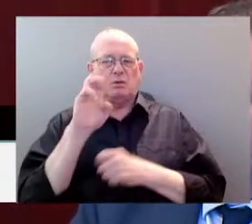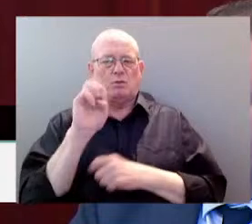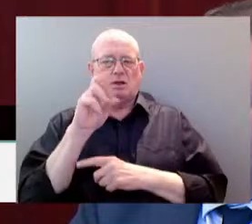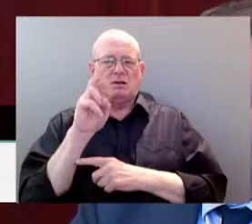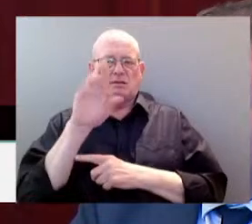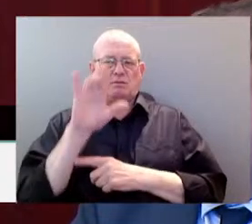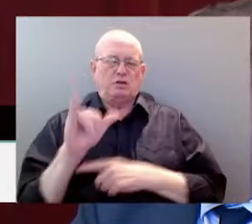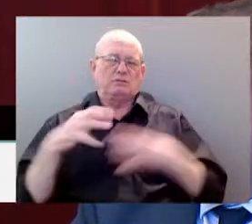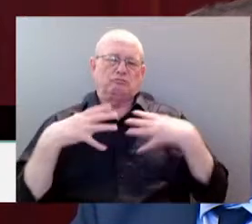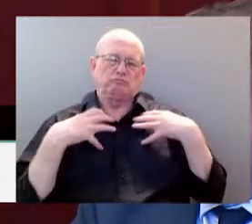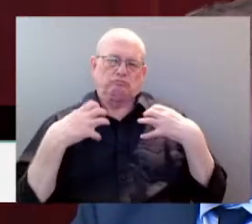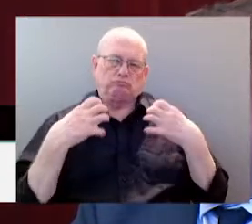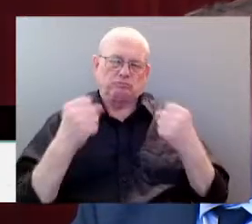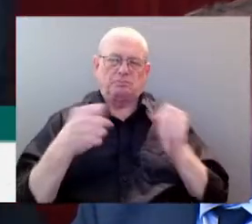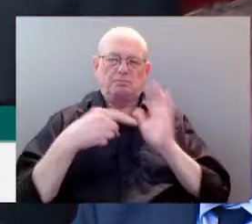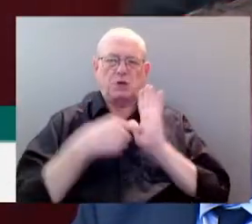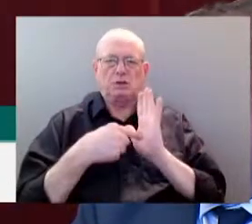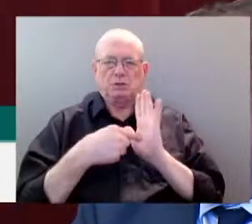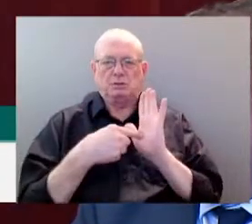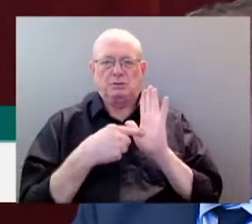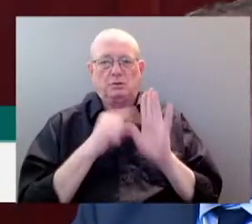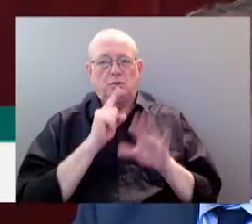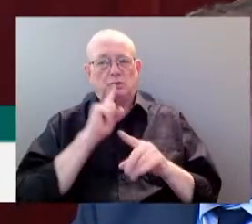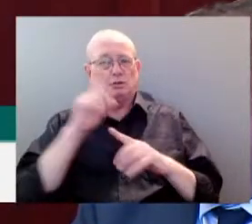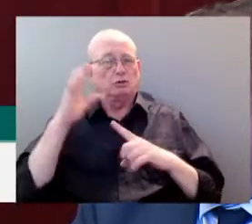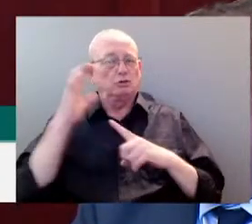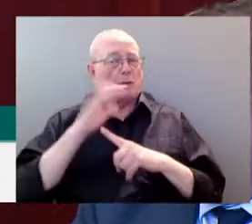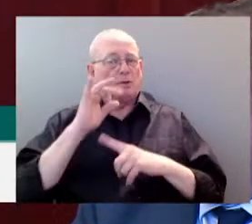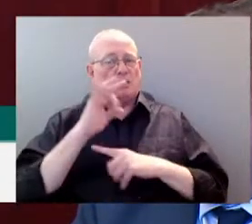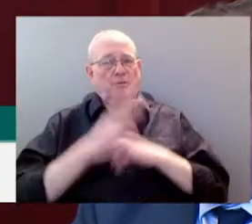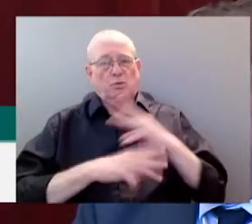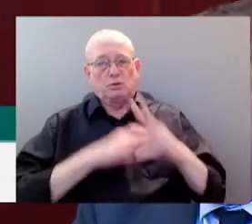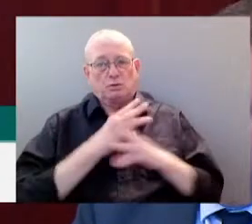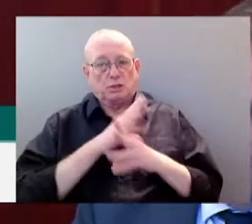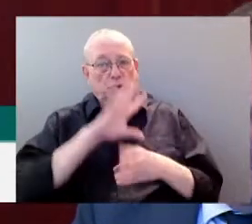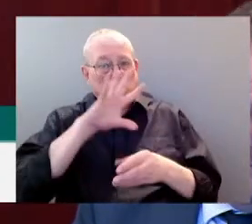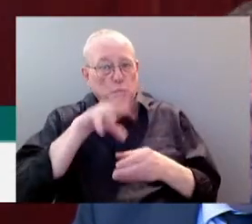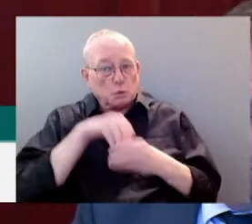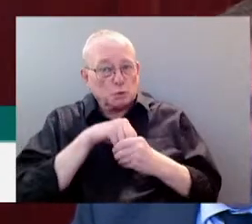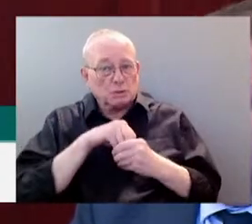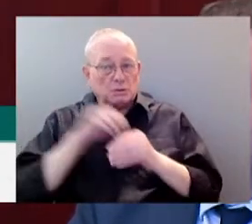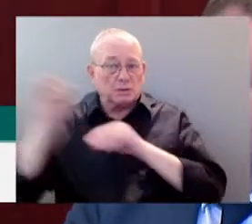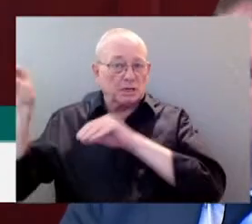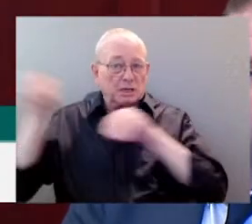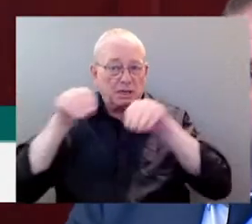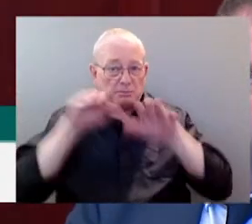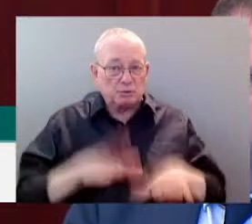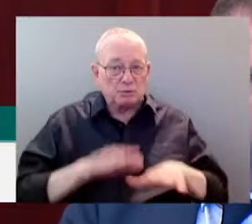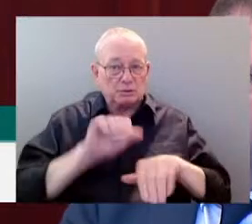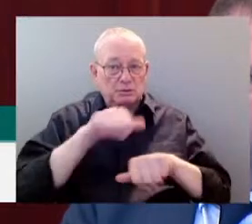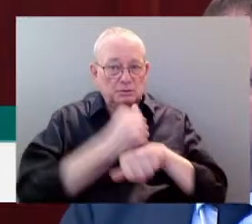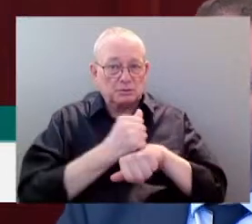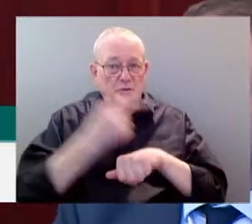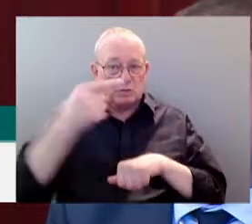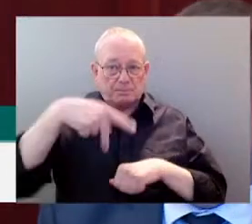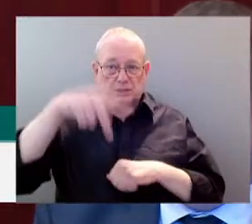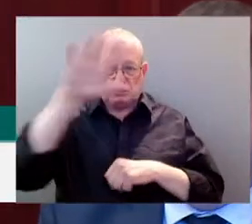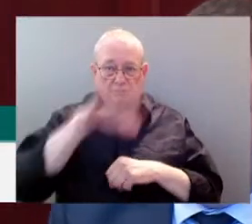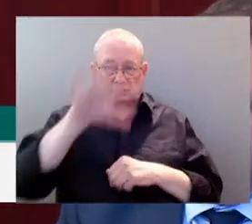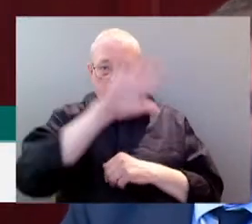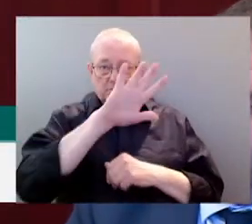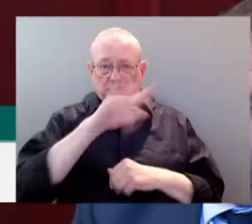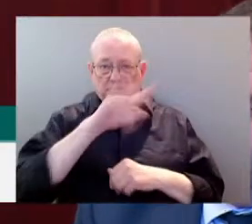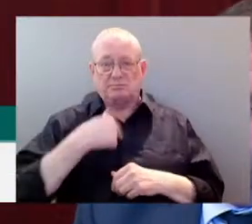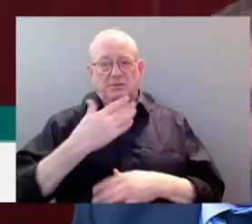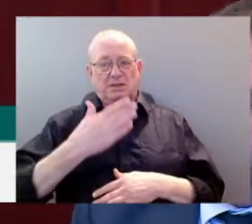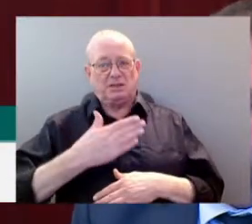including the one that it's coming to Grand Prairie for which we are grateful to the minister of health or mental health and addictions